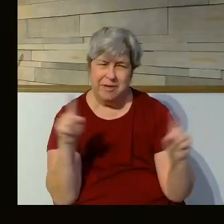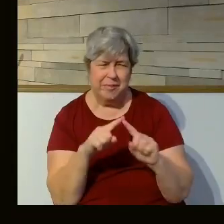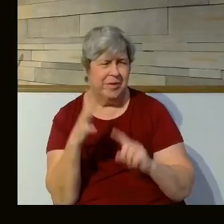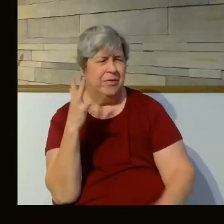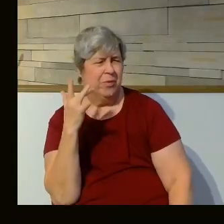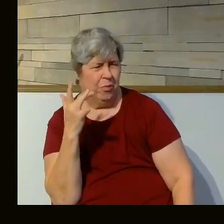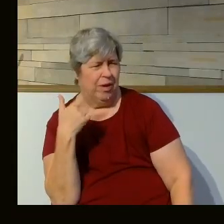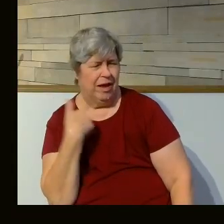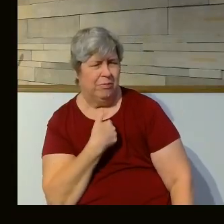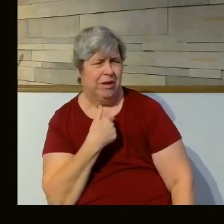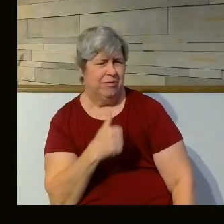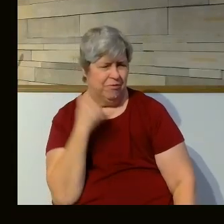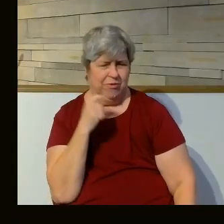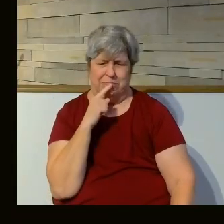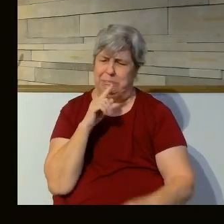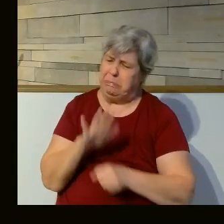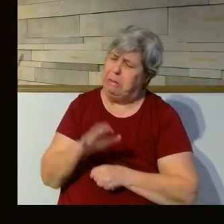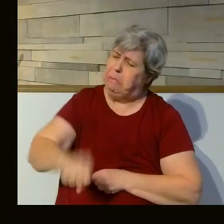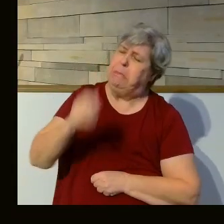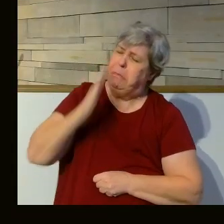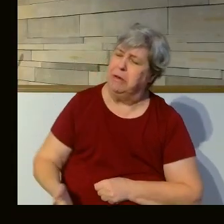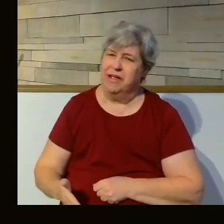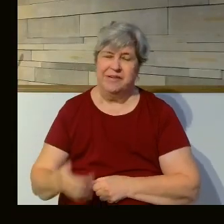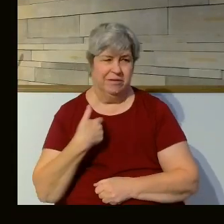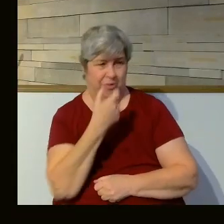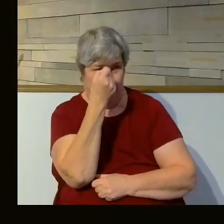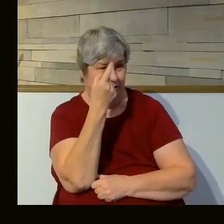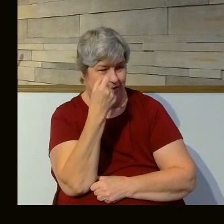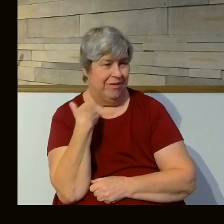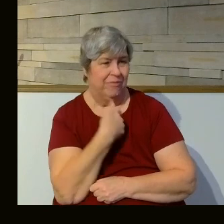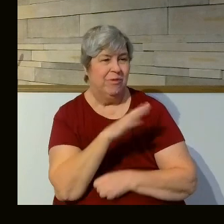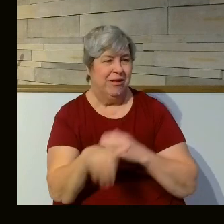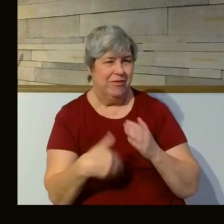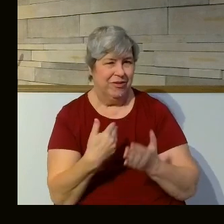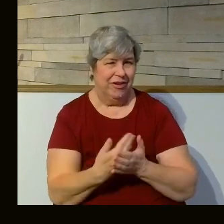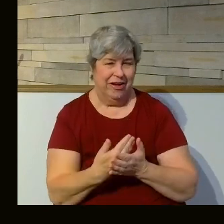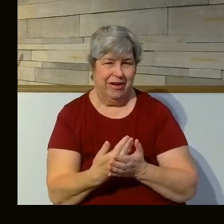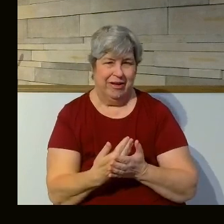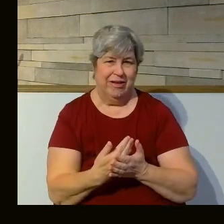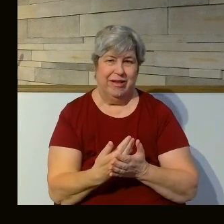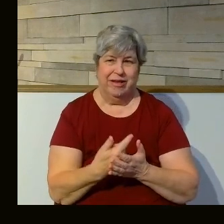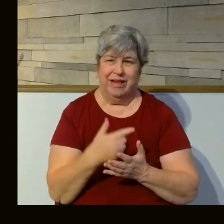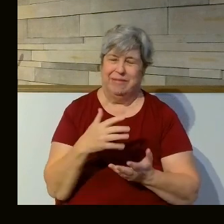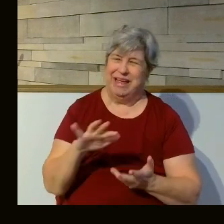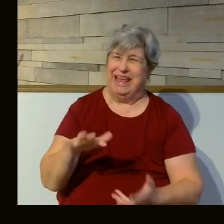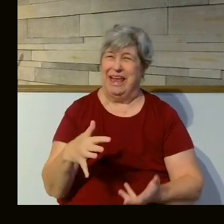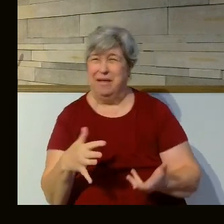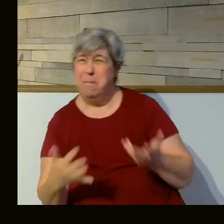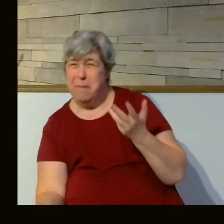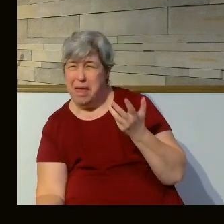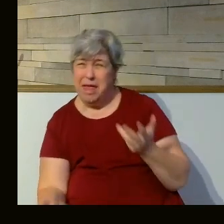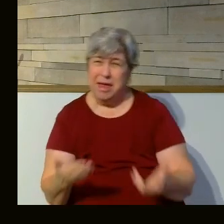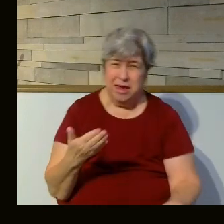Why do we not commit? And we all get it, don't we? Because we've all been on the giving end of a wishy-washy commitment.